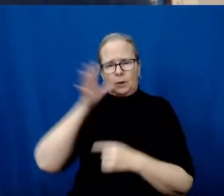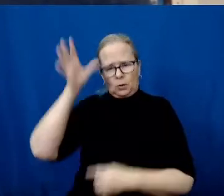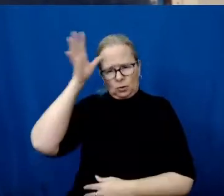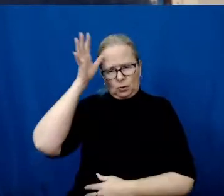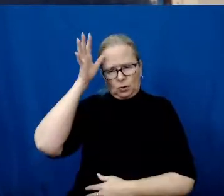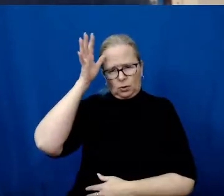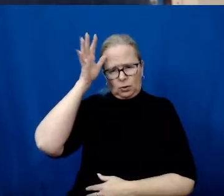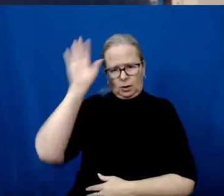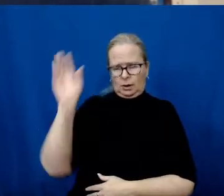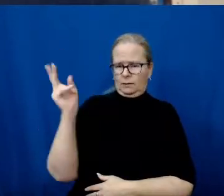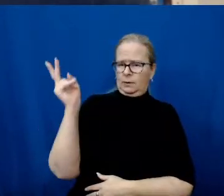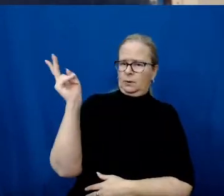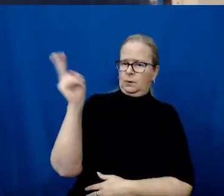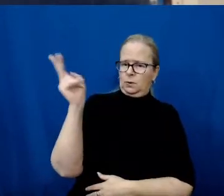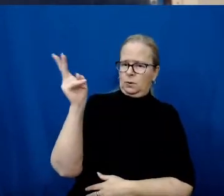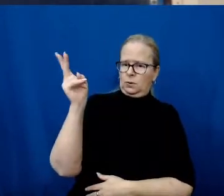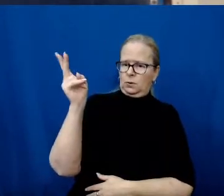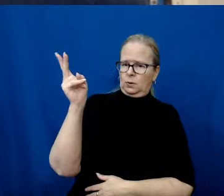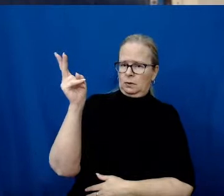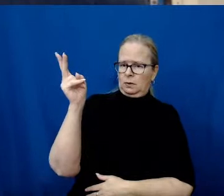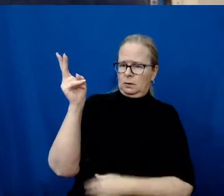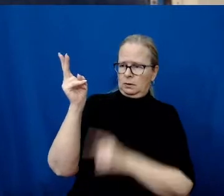my partner was boosted